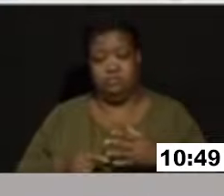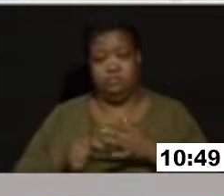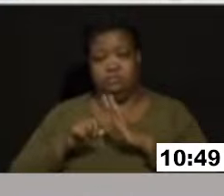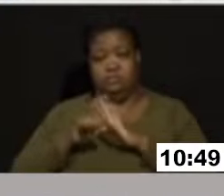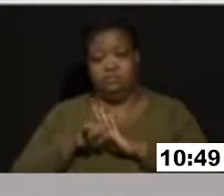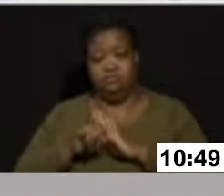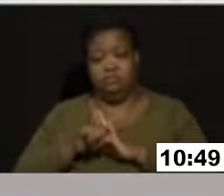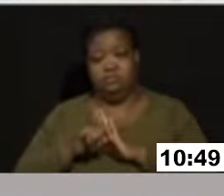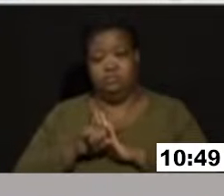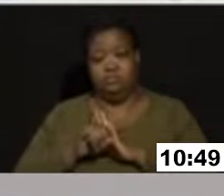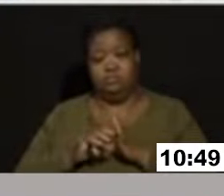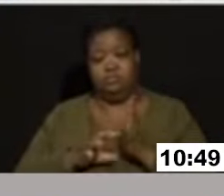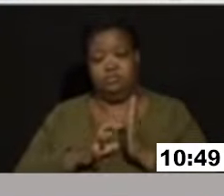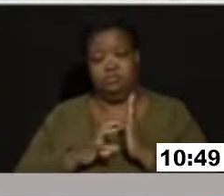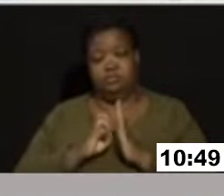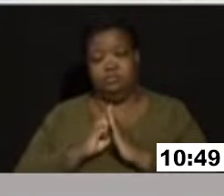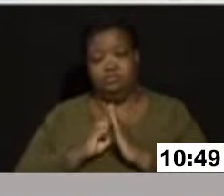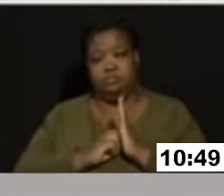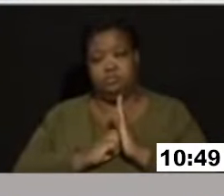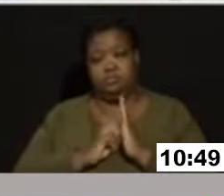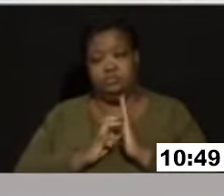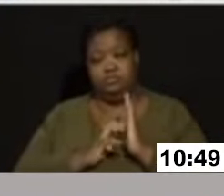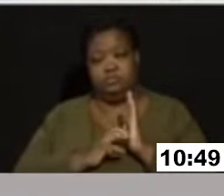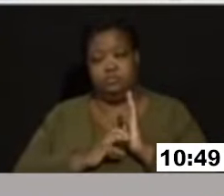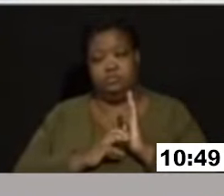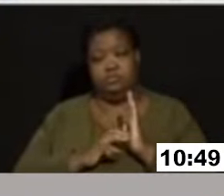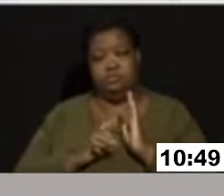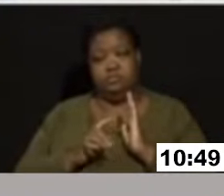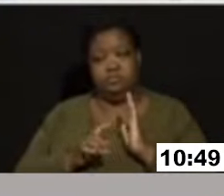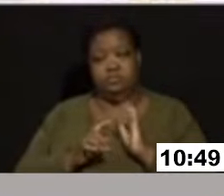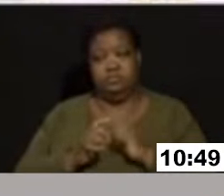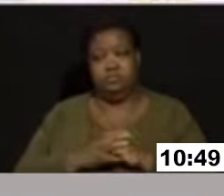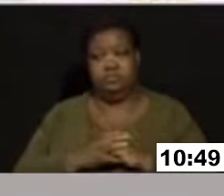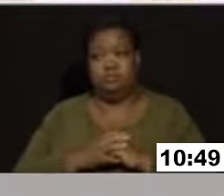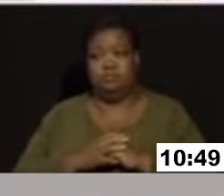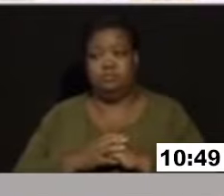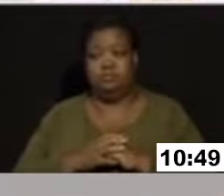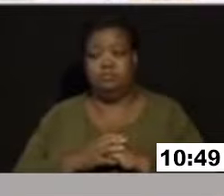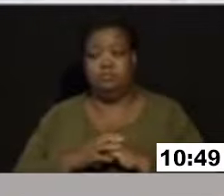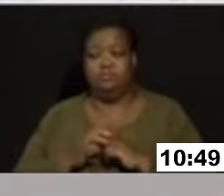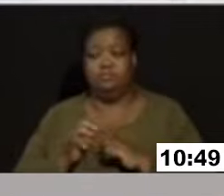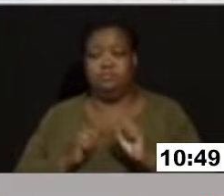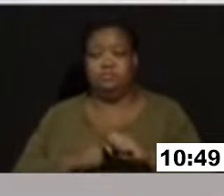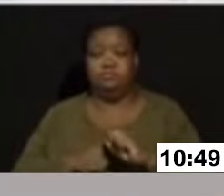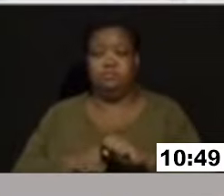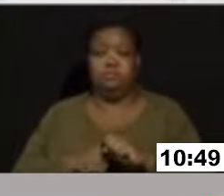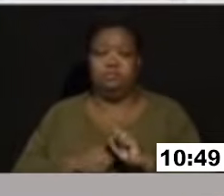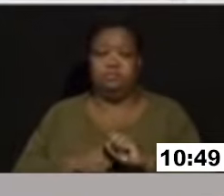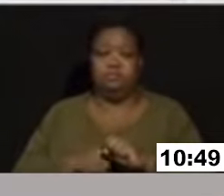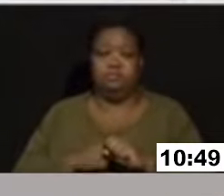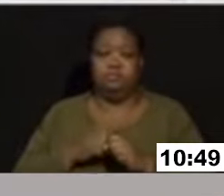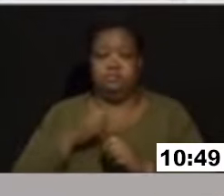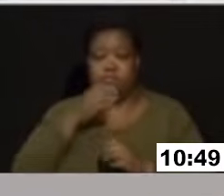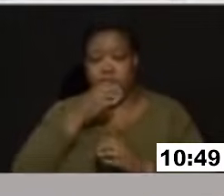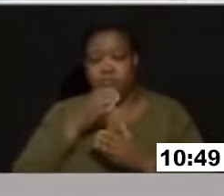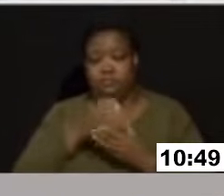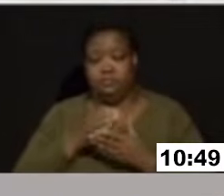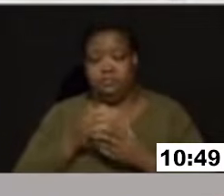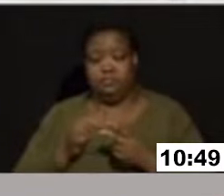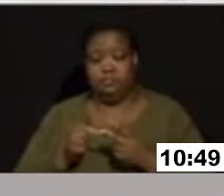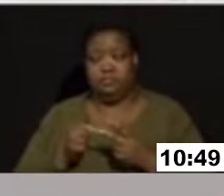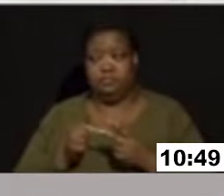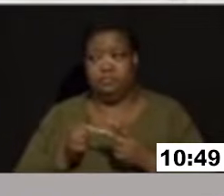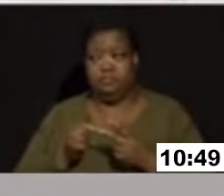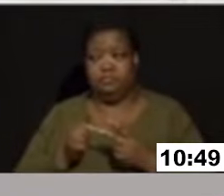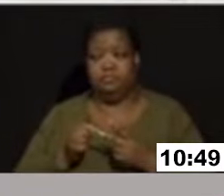his statement. Yes. Otherwise, it's of course a blind Yes. free-for-all. Yes. So if we can Yes. confirm that. And also what